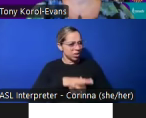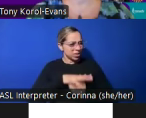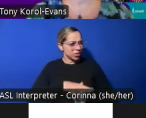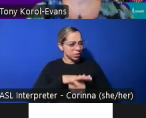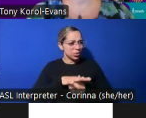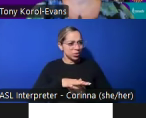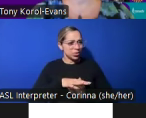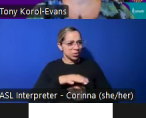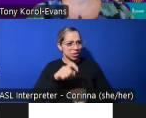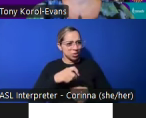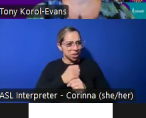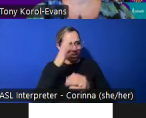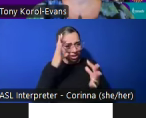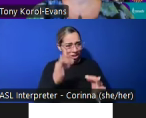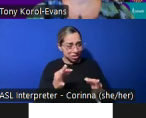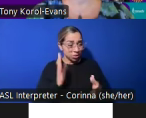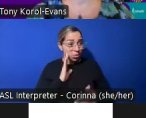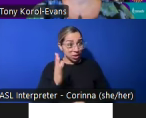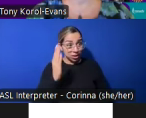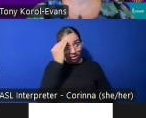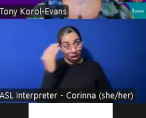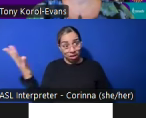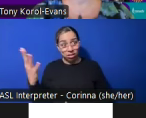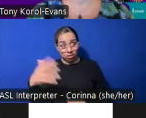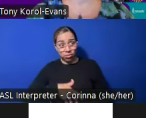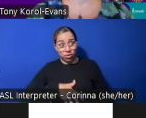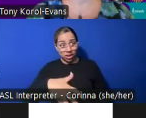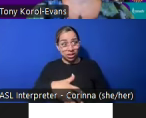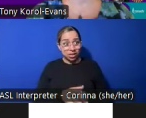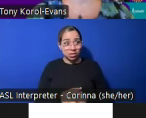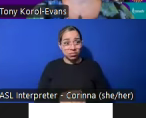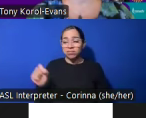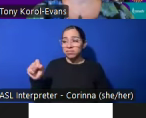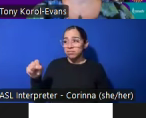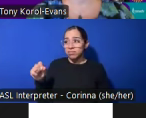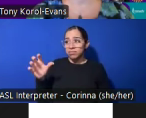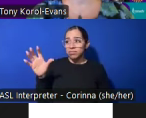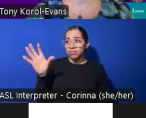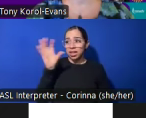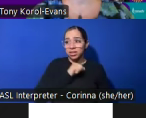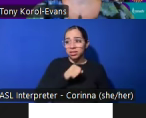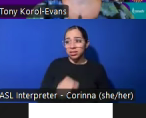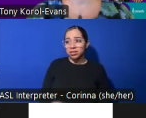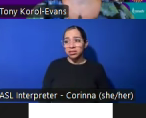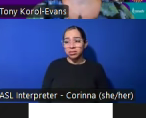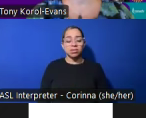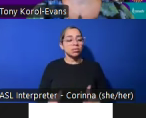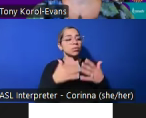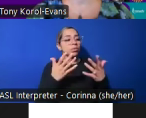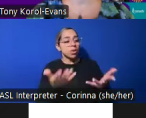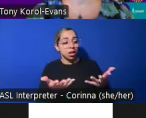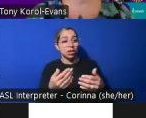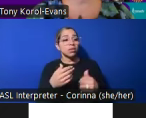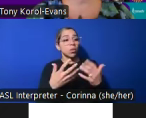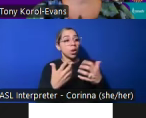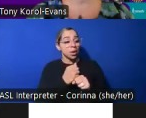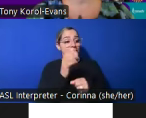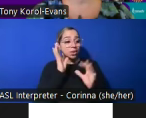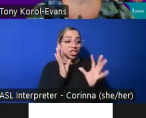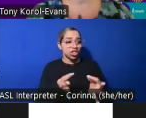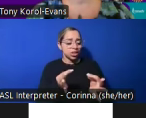Are you planning on telling him? Yeah, I guess. Well, in terms of making a decision, according to your